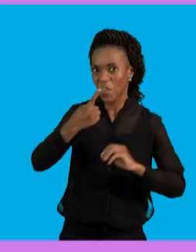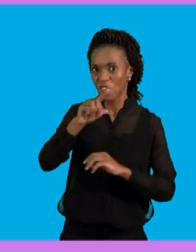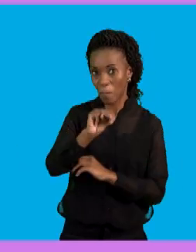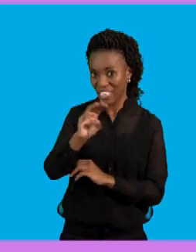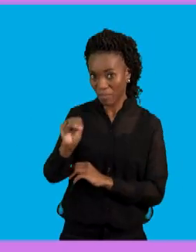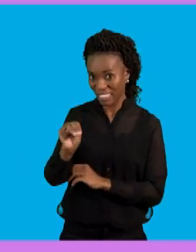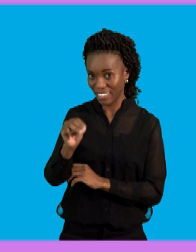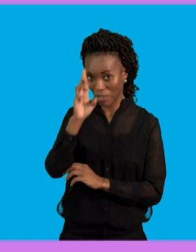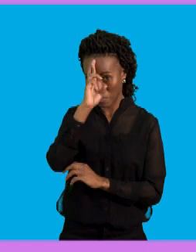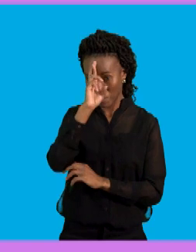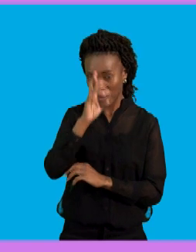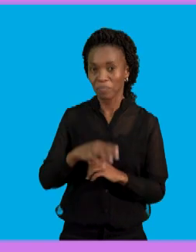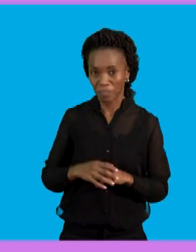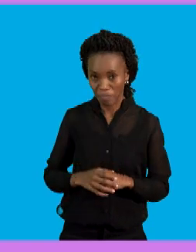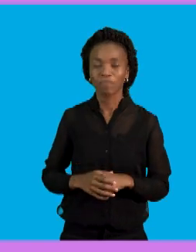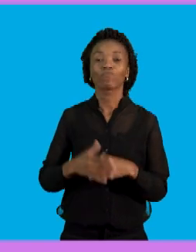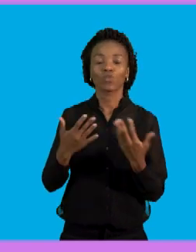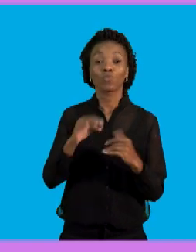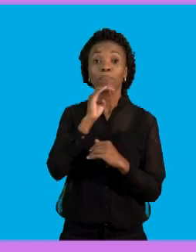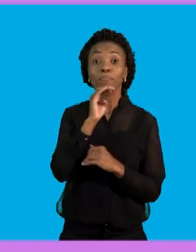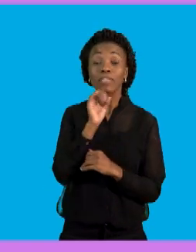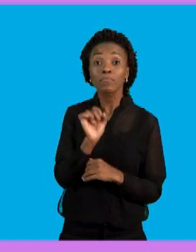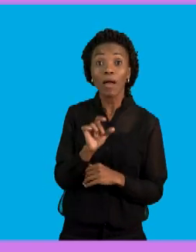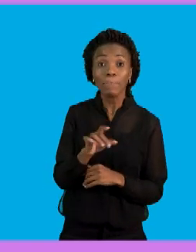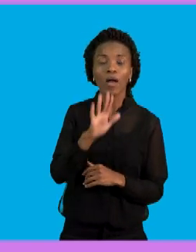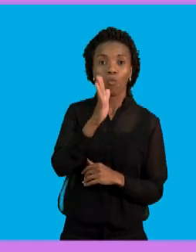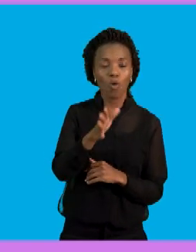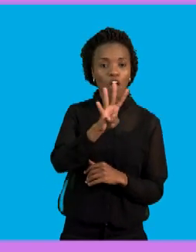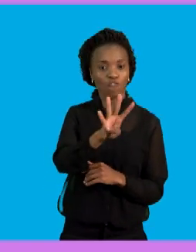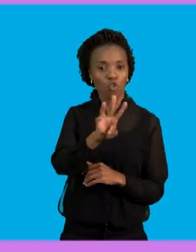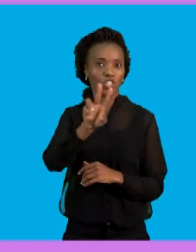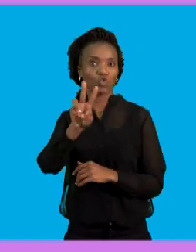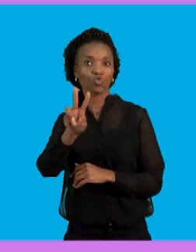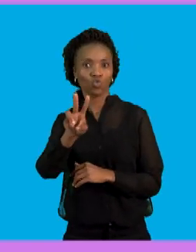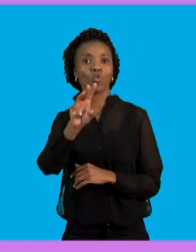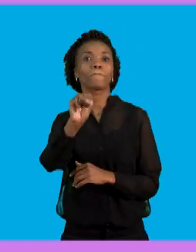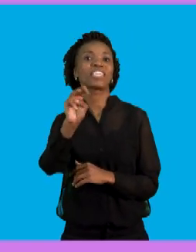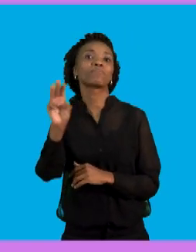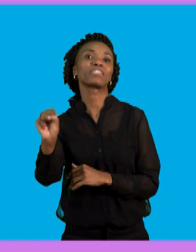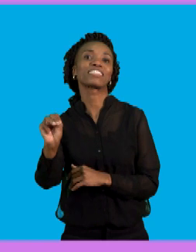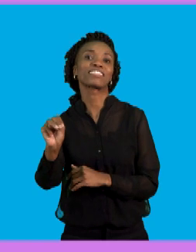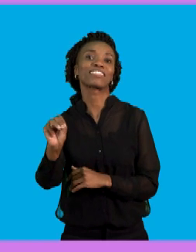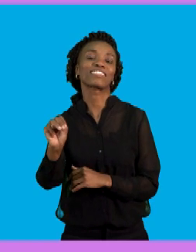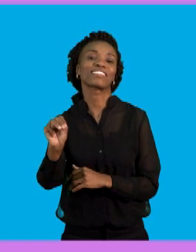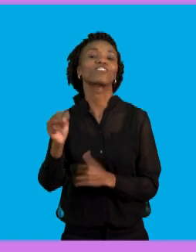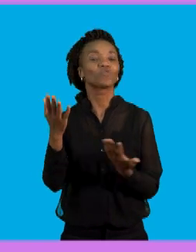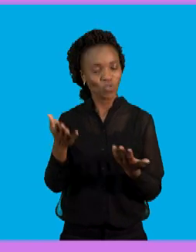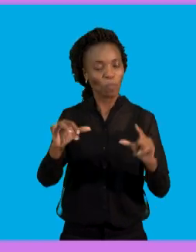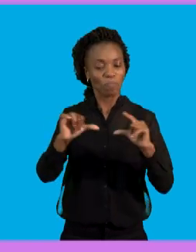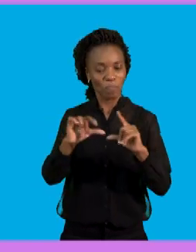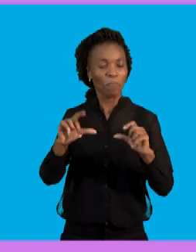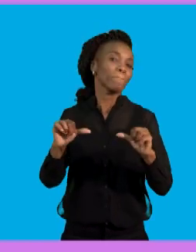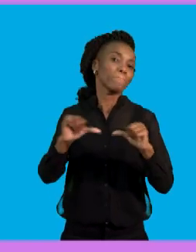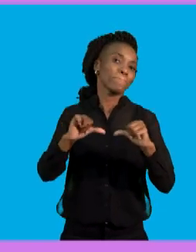always going to have a whole number. It's not going to be a comma. Then we are going to have